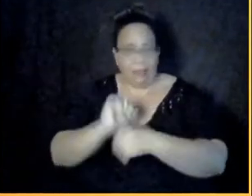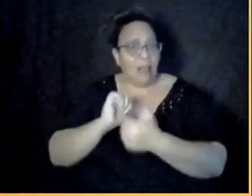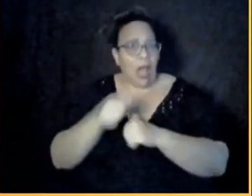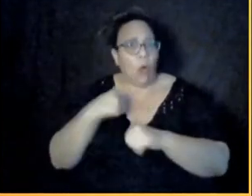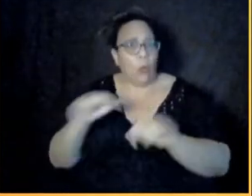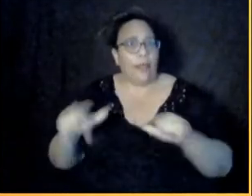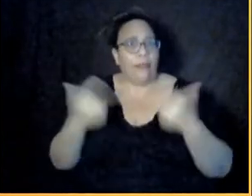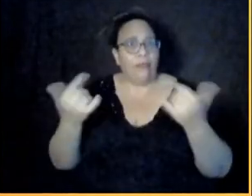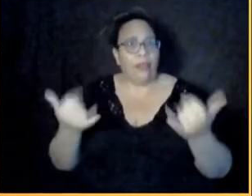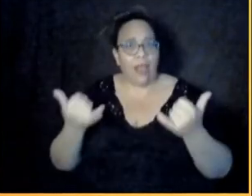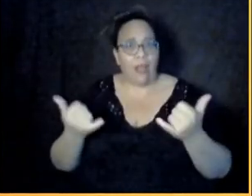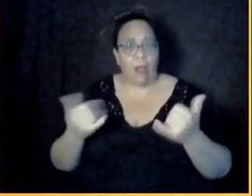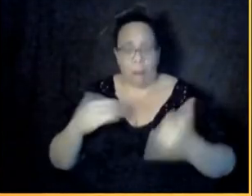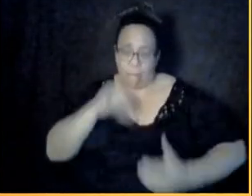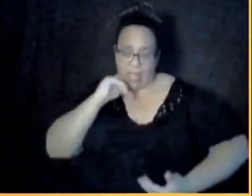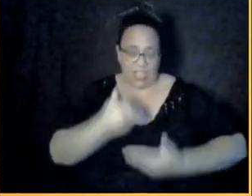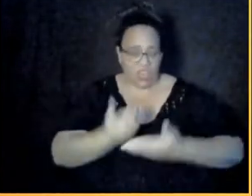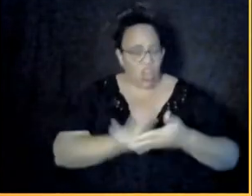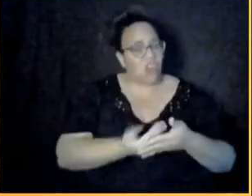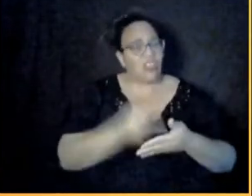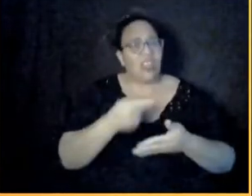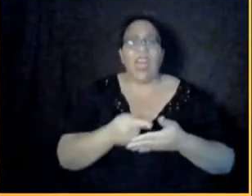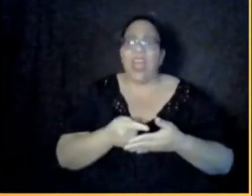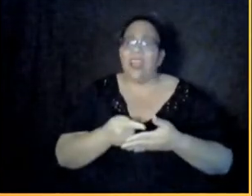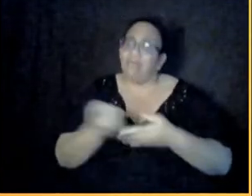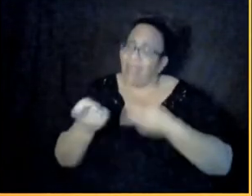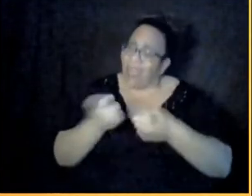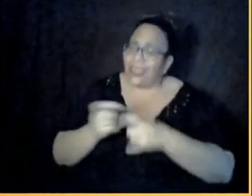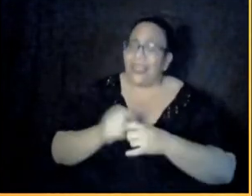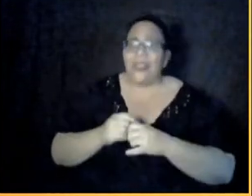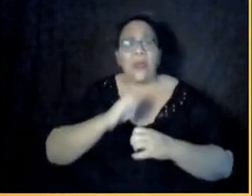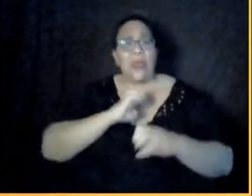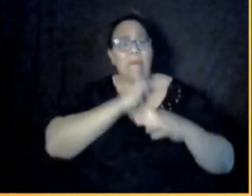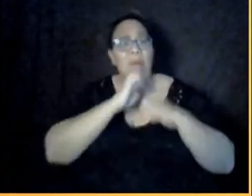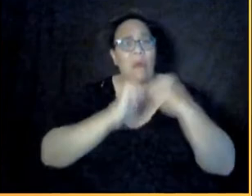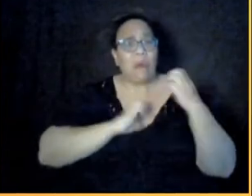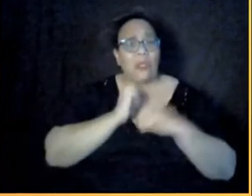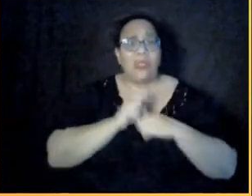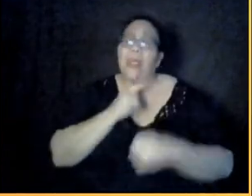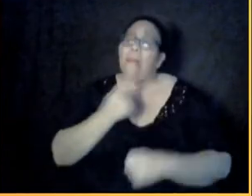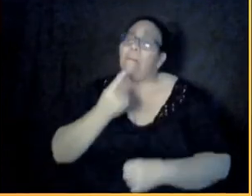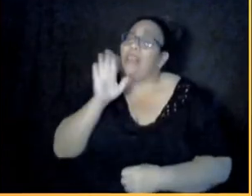My daughters, you know, they dealing with emotions. They miss their aunt. They were